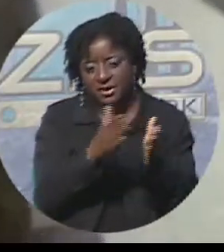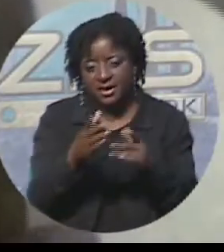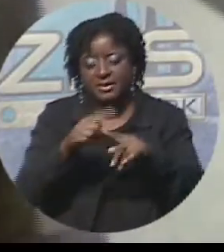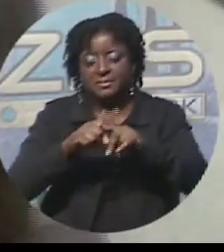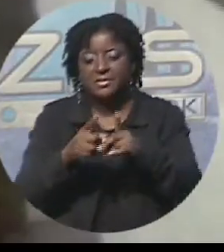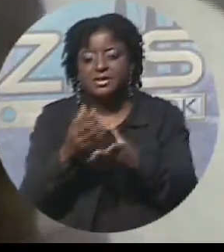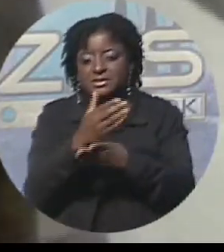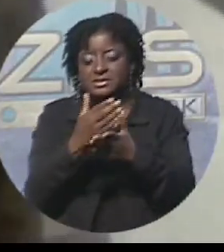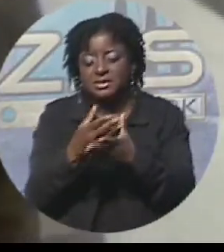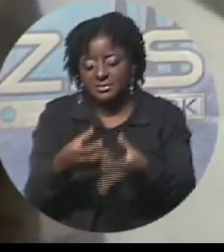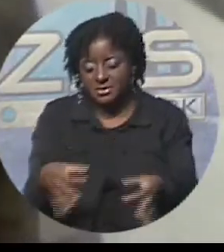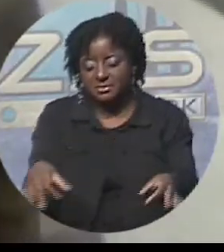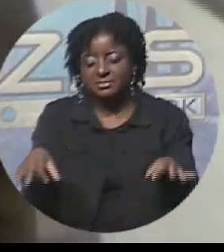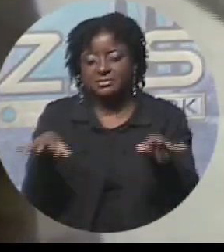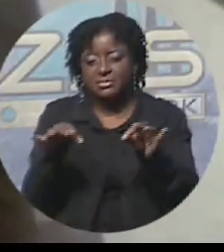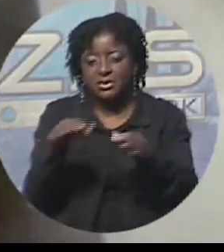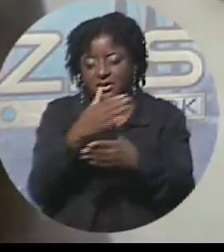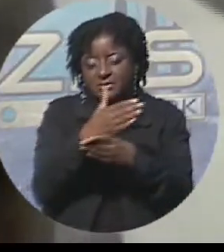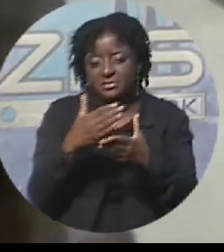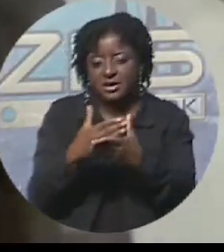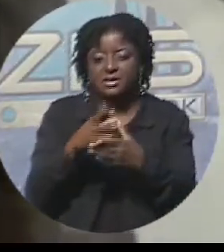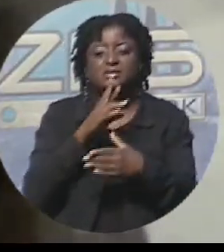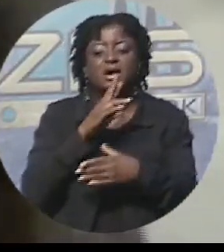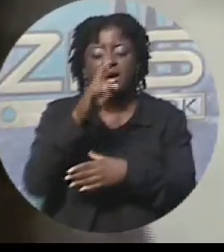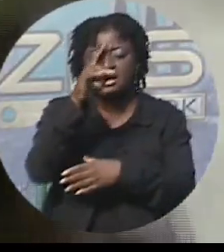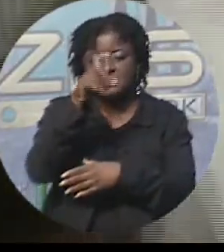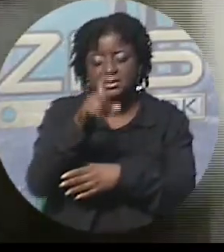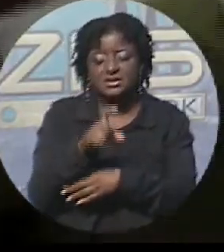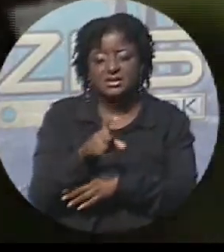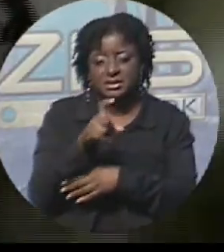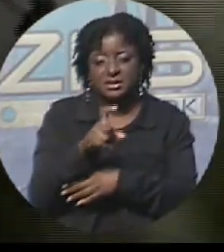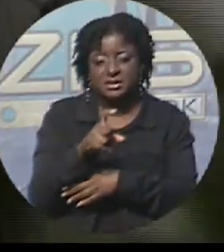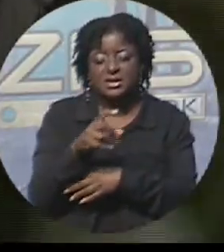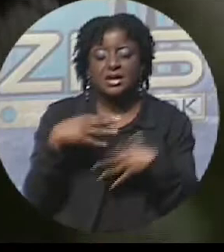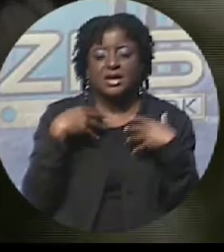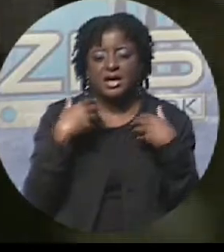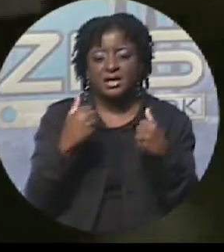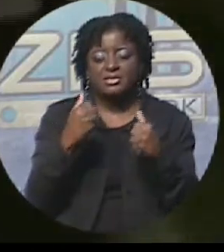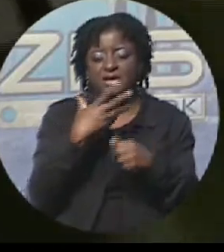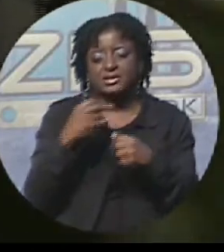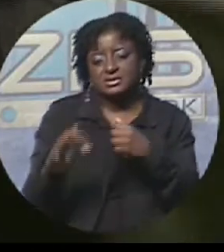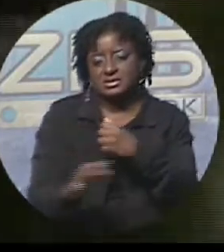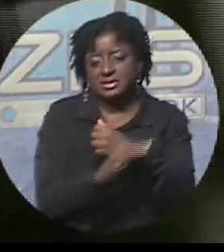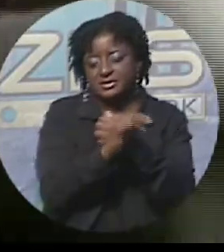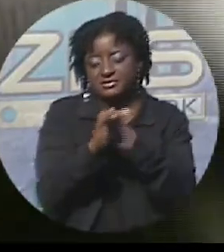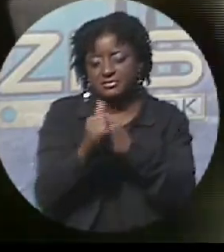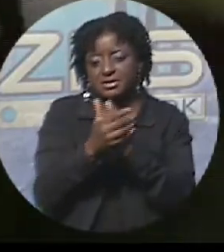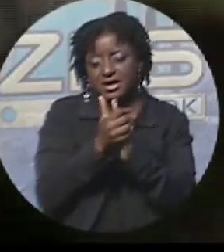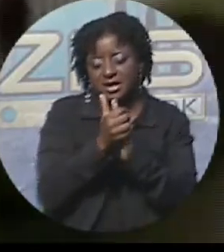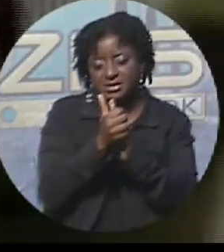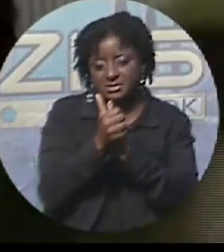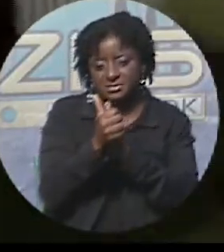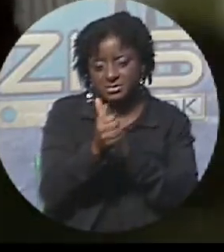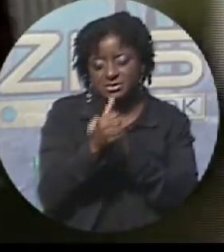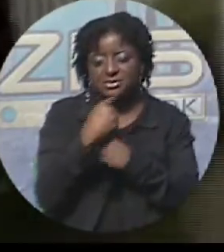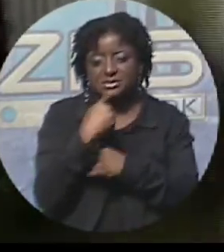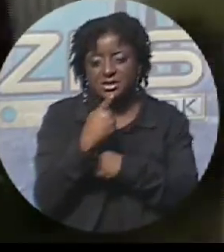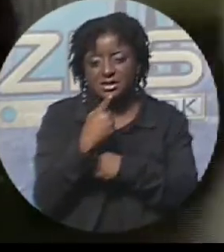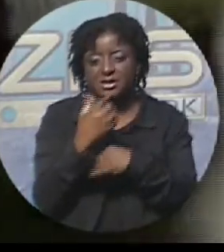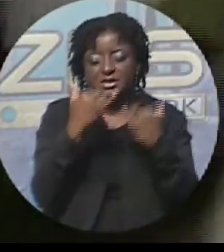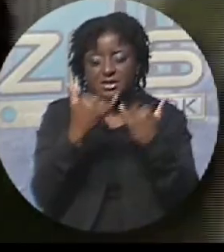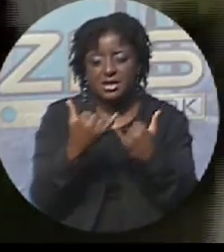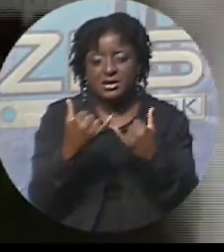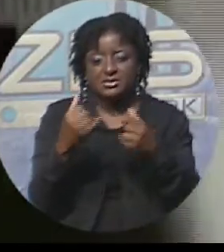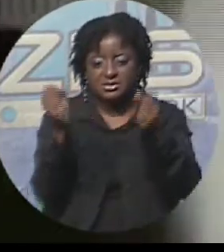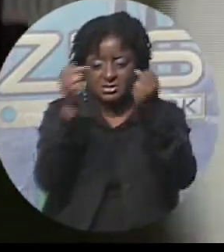Poitier, COB's Director of Employee Relations and Health and Safety expert, said now that the hurricane season is here, a refresher course in planning